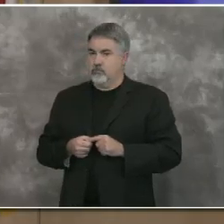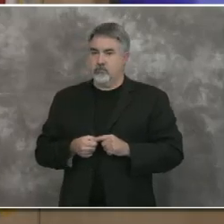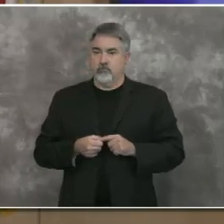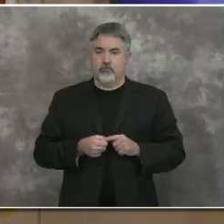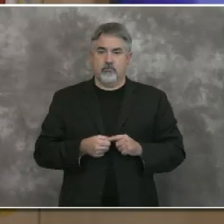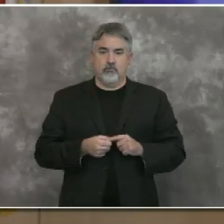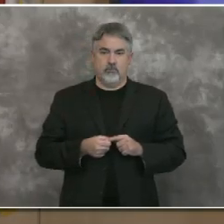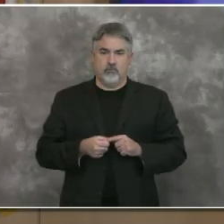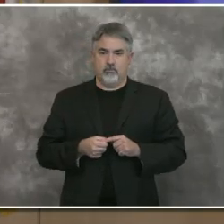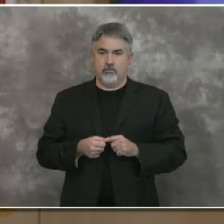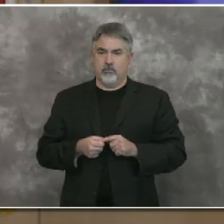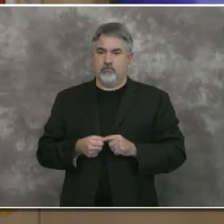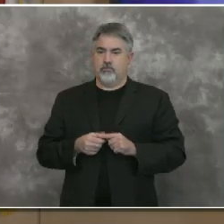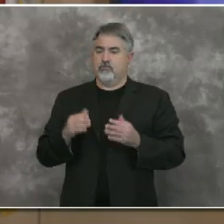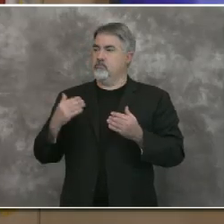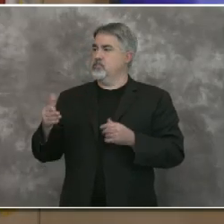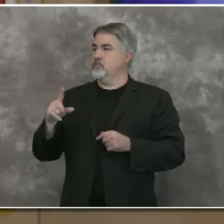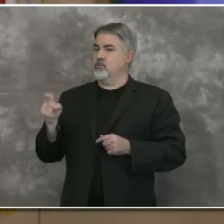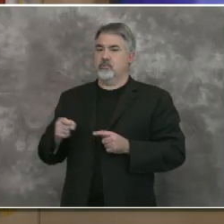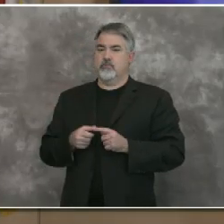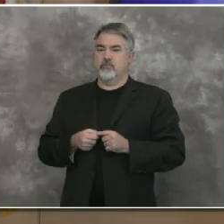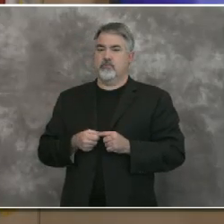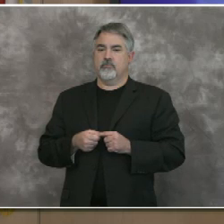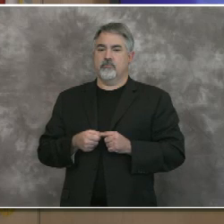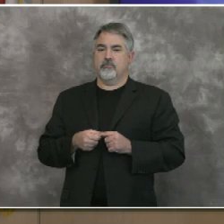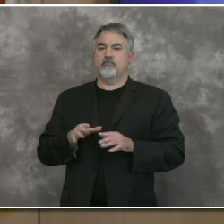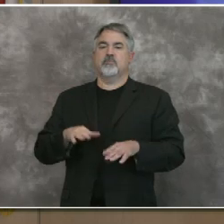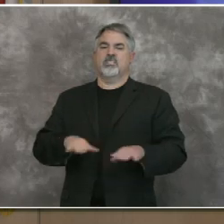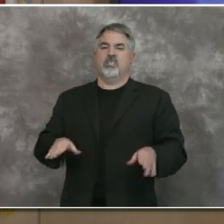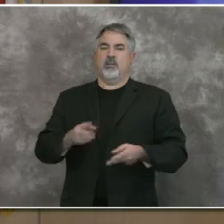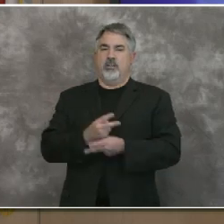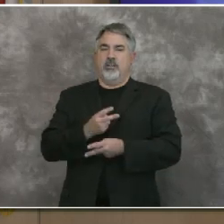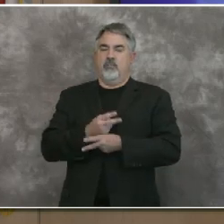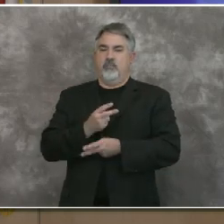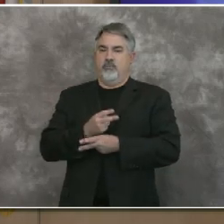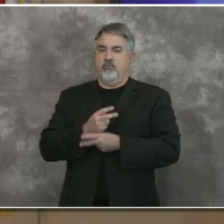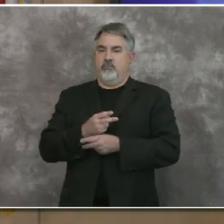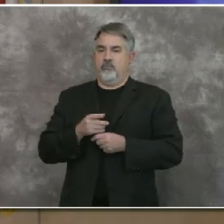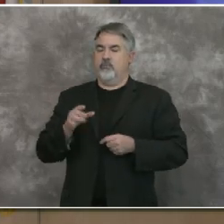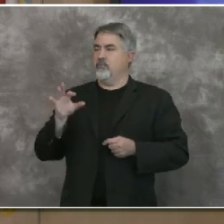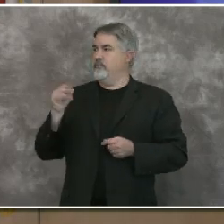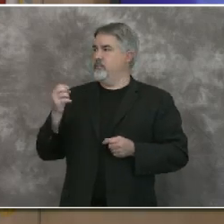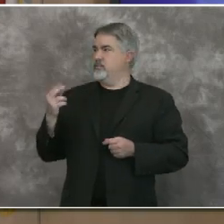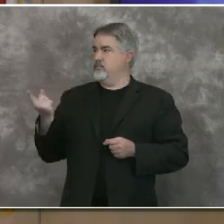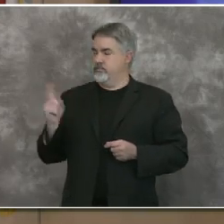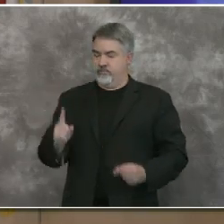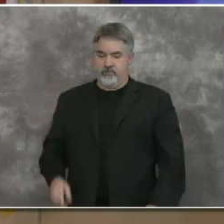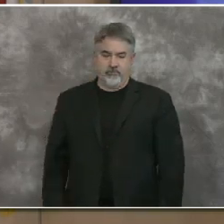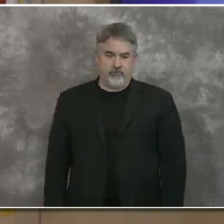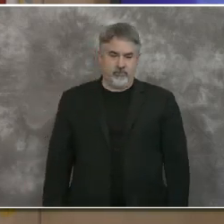This next question has to deal with childcare, and Supervisor Fletcher is going to respond.